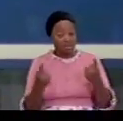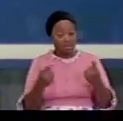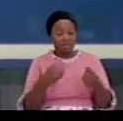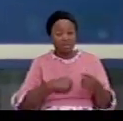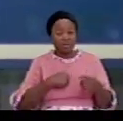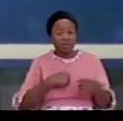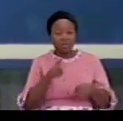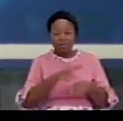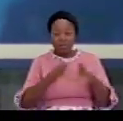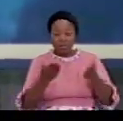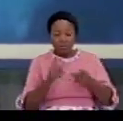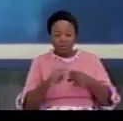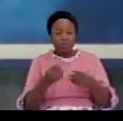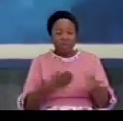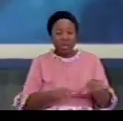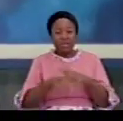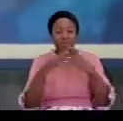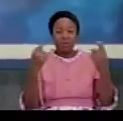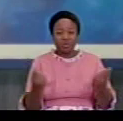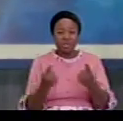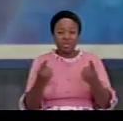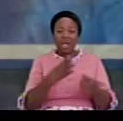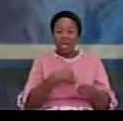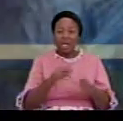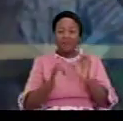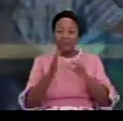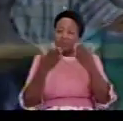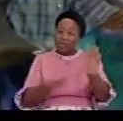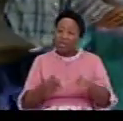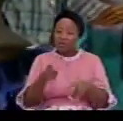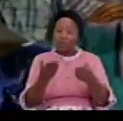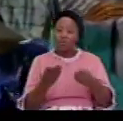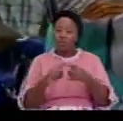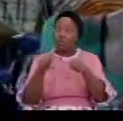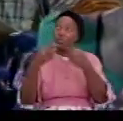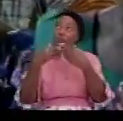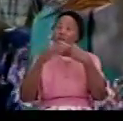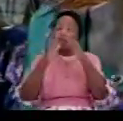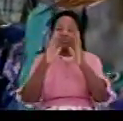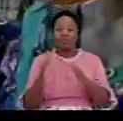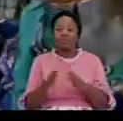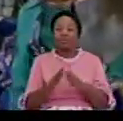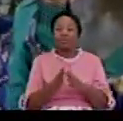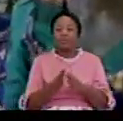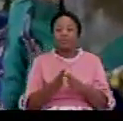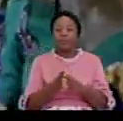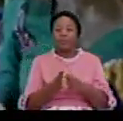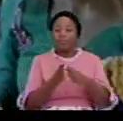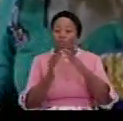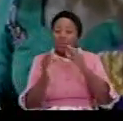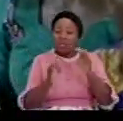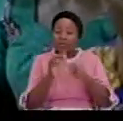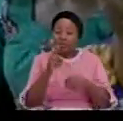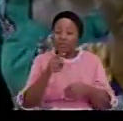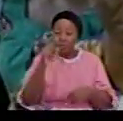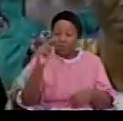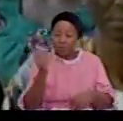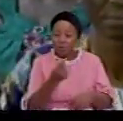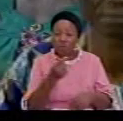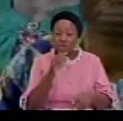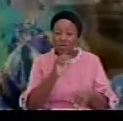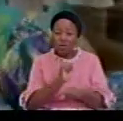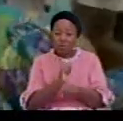If you die, you want to go to heaven. If you only deal with the problem